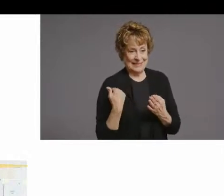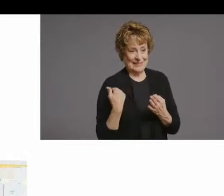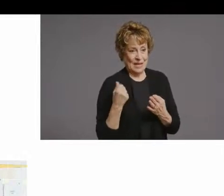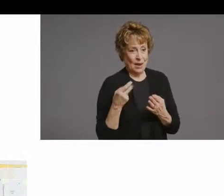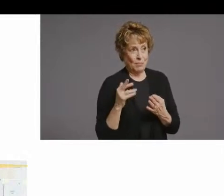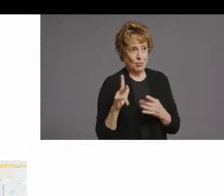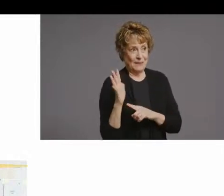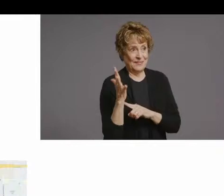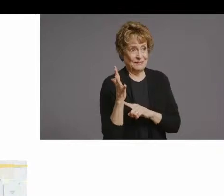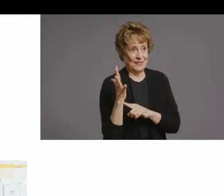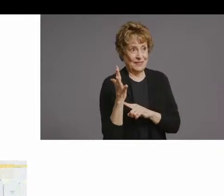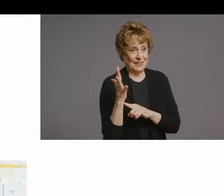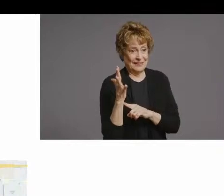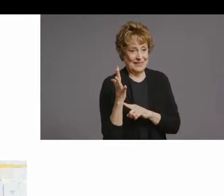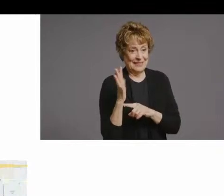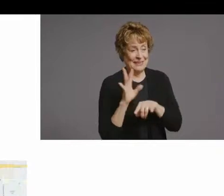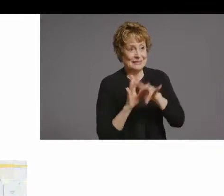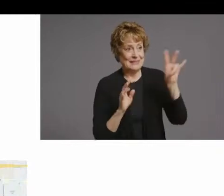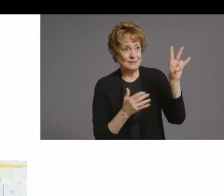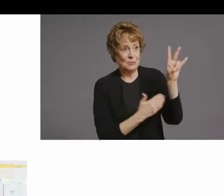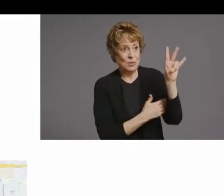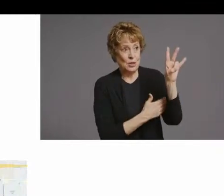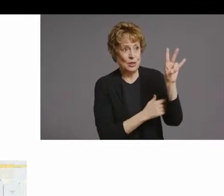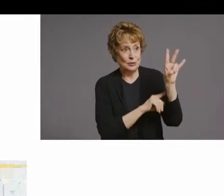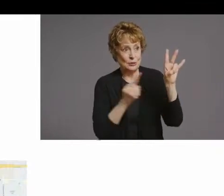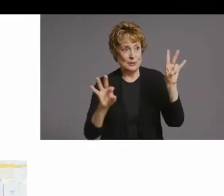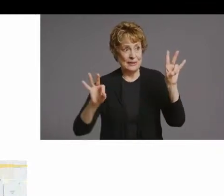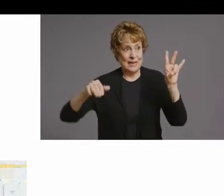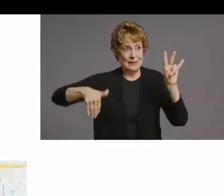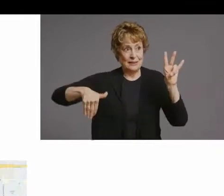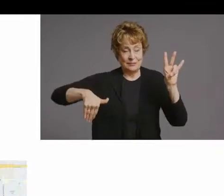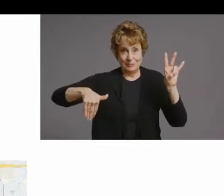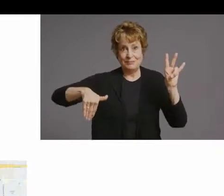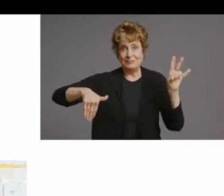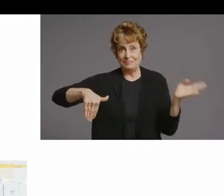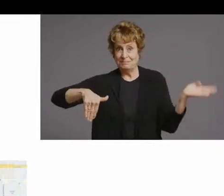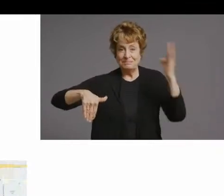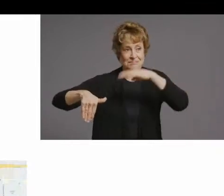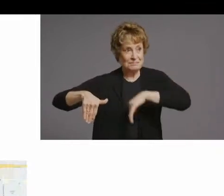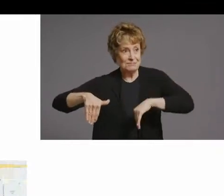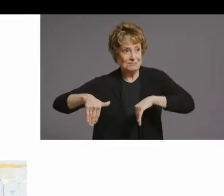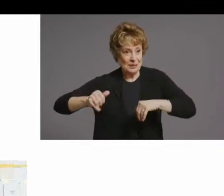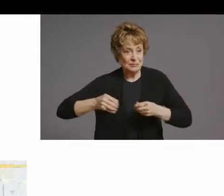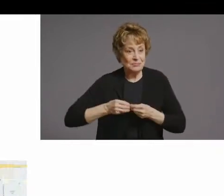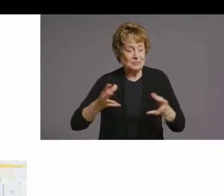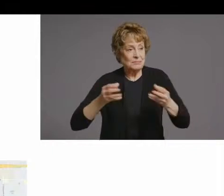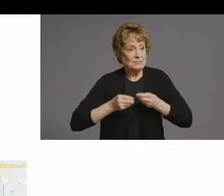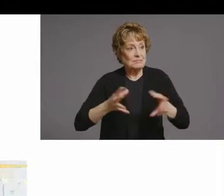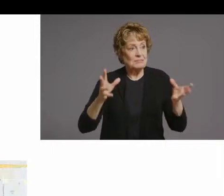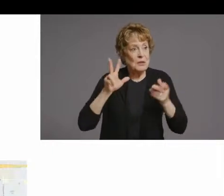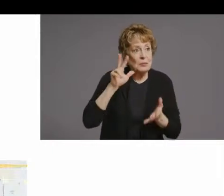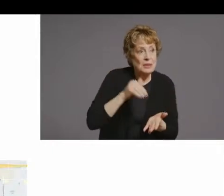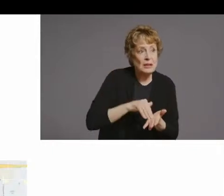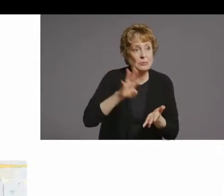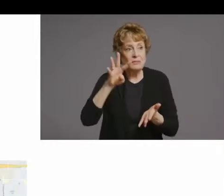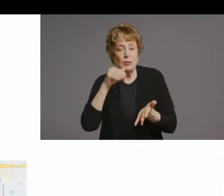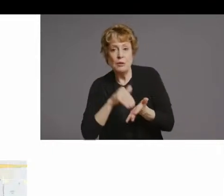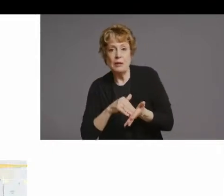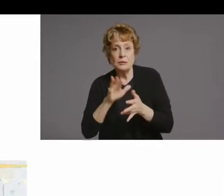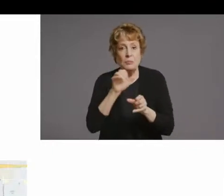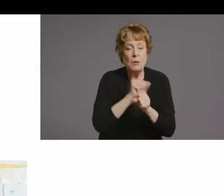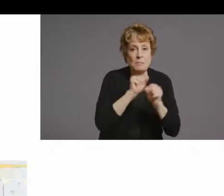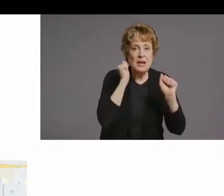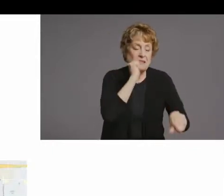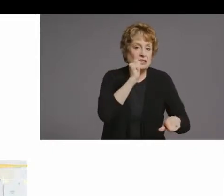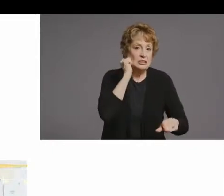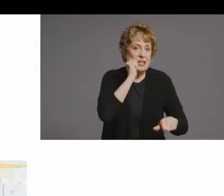open from 7 a.m. to 9 p.m. We offer about 3,000 to 4,000 appointments per day, but it does have the capacity to